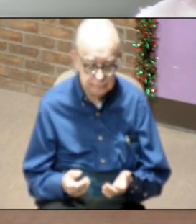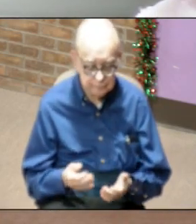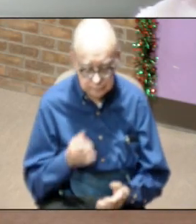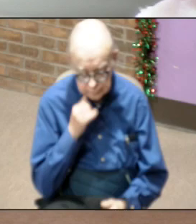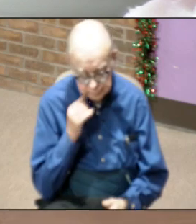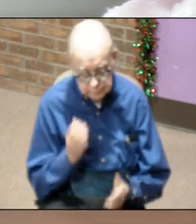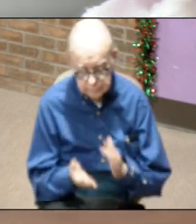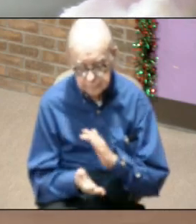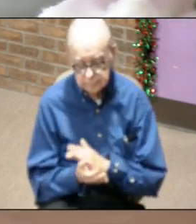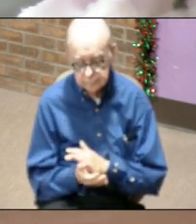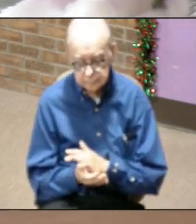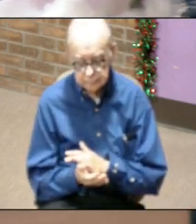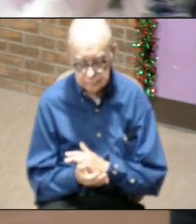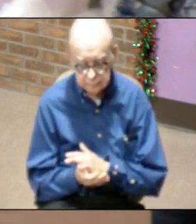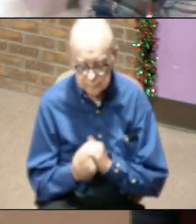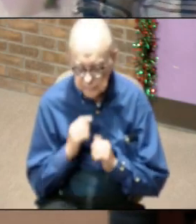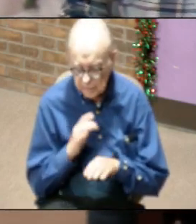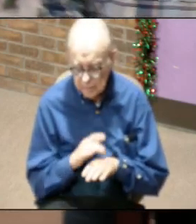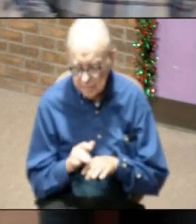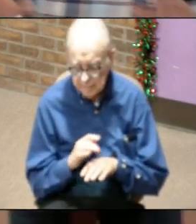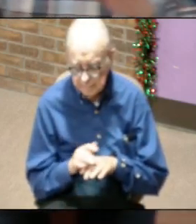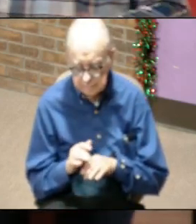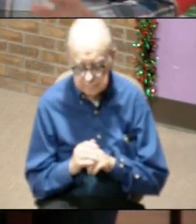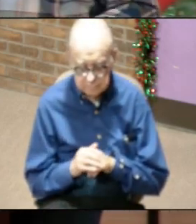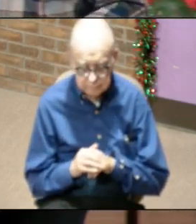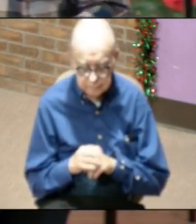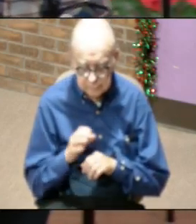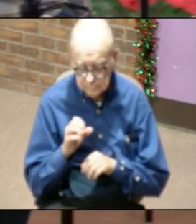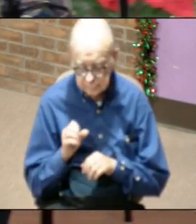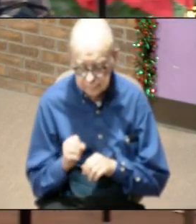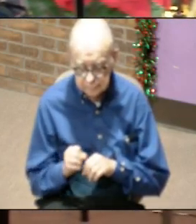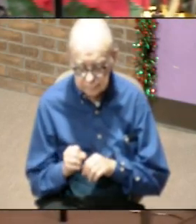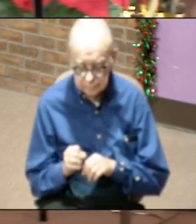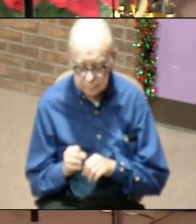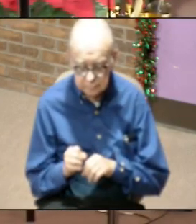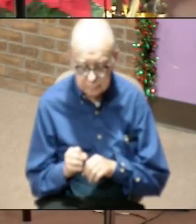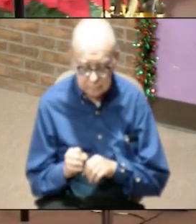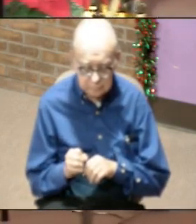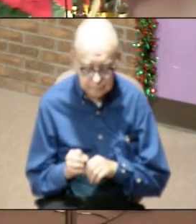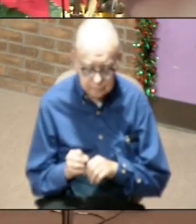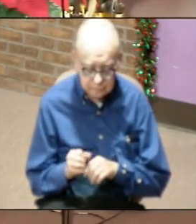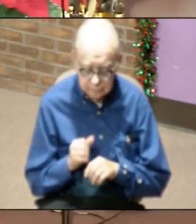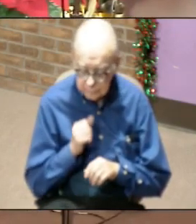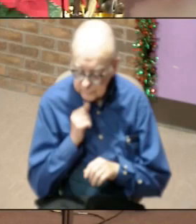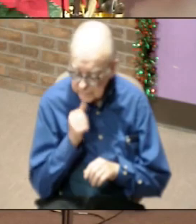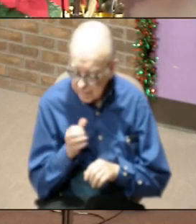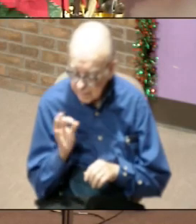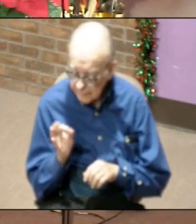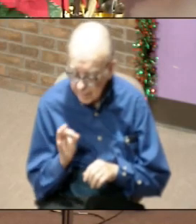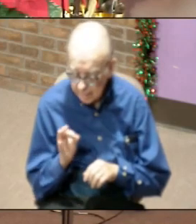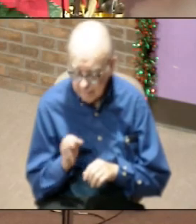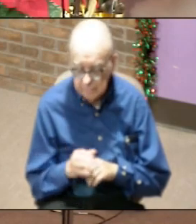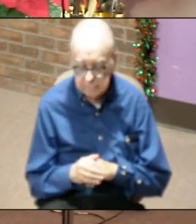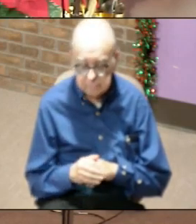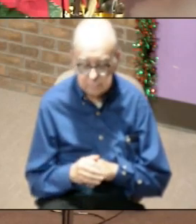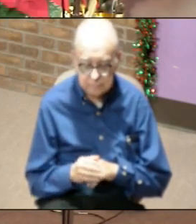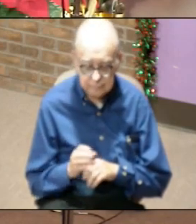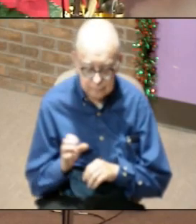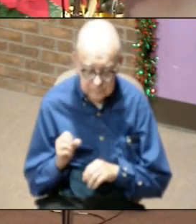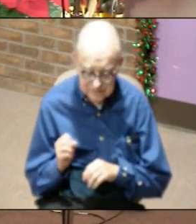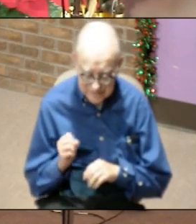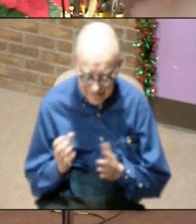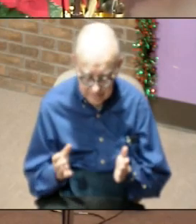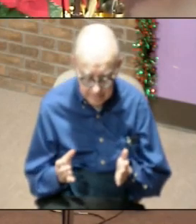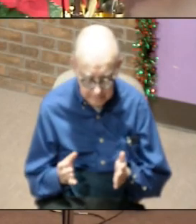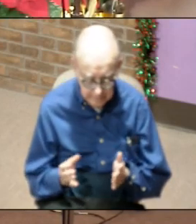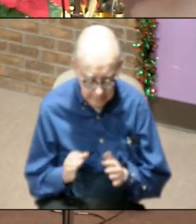yesterday morning, and it's early. It's Saturday. It's not Friday. Okay, it's